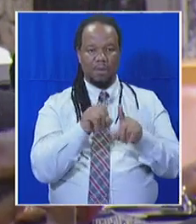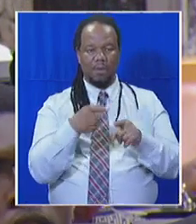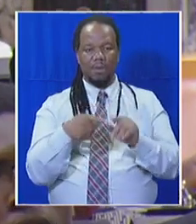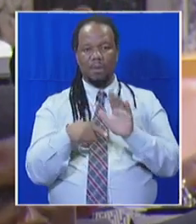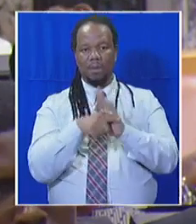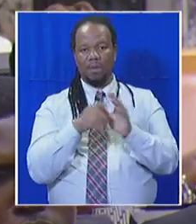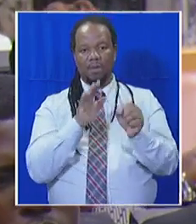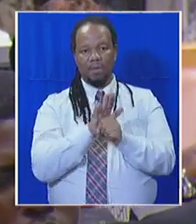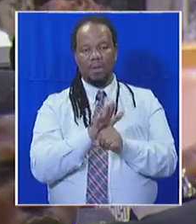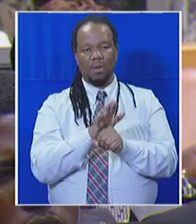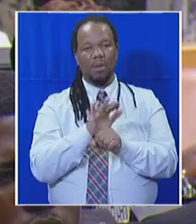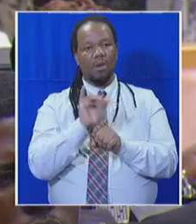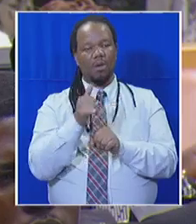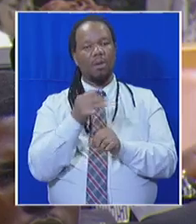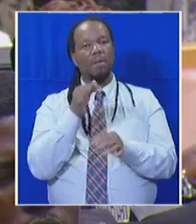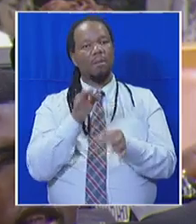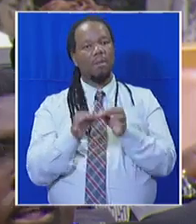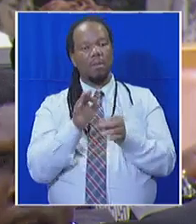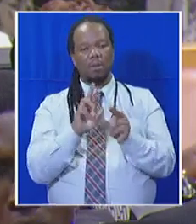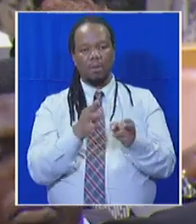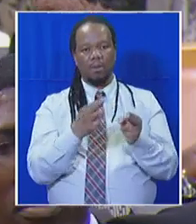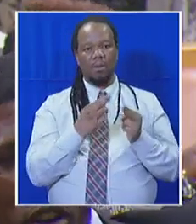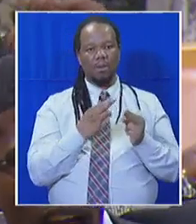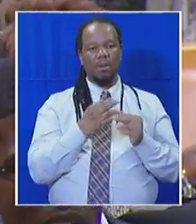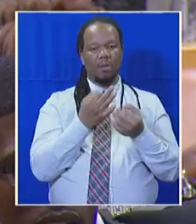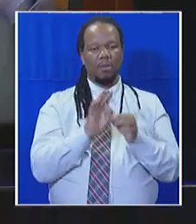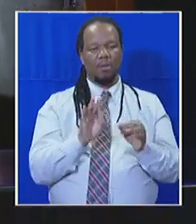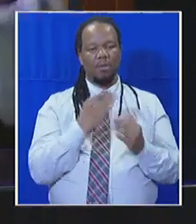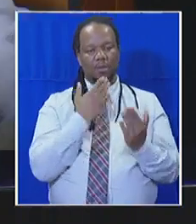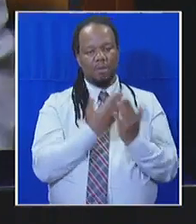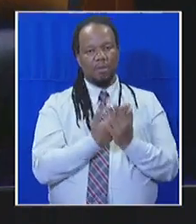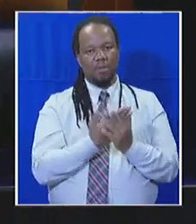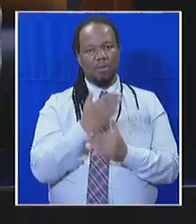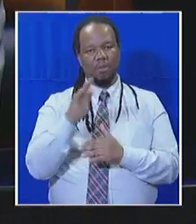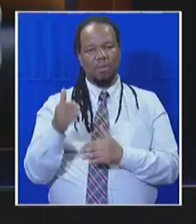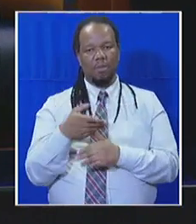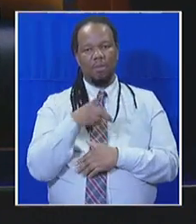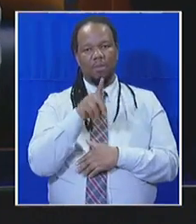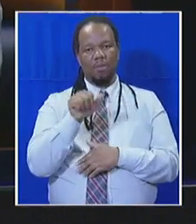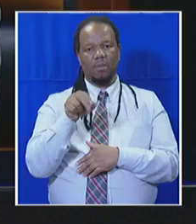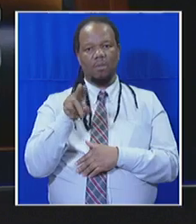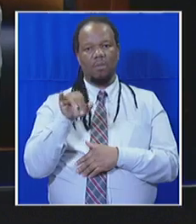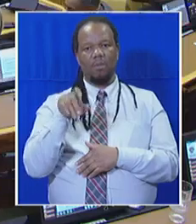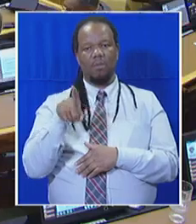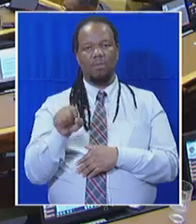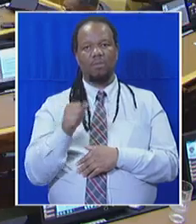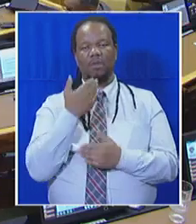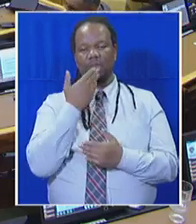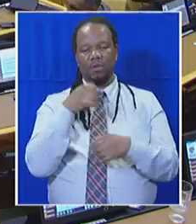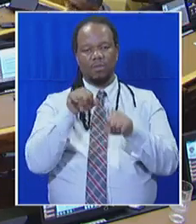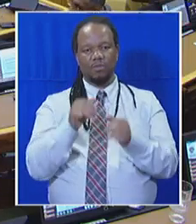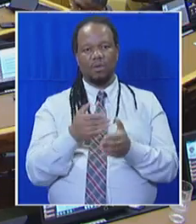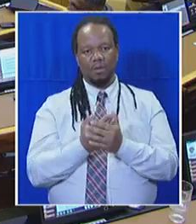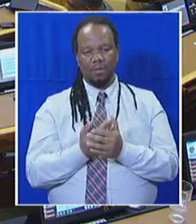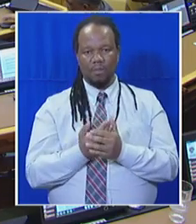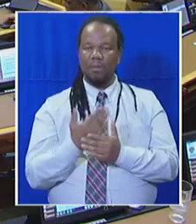has on political accountability and our democracy. I so move. Honourable Davis. Thank you, Chair. I hereby move on